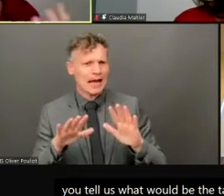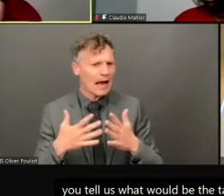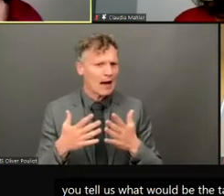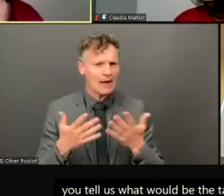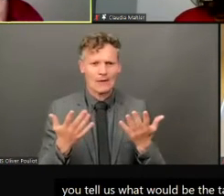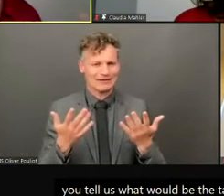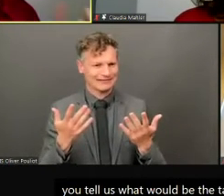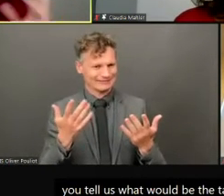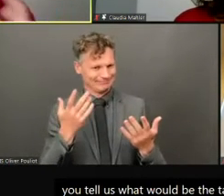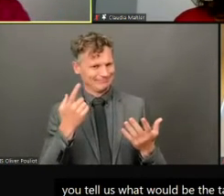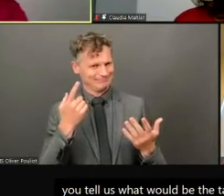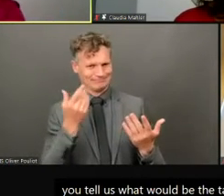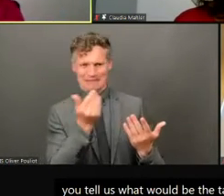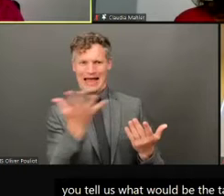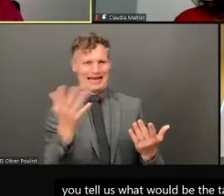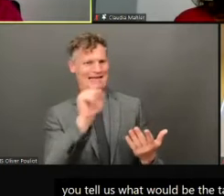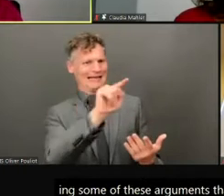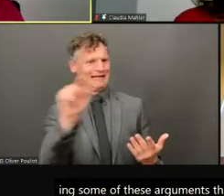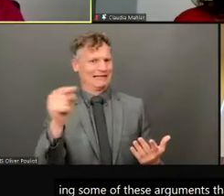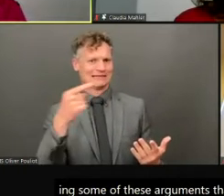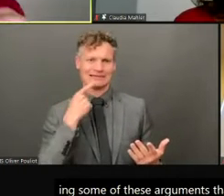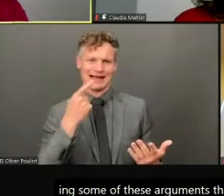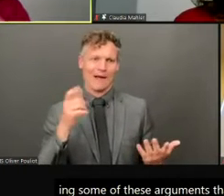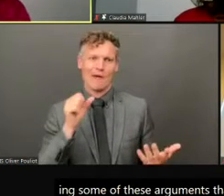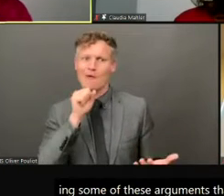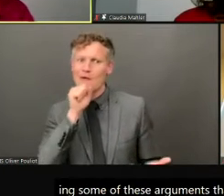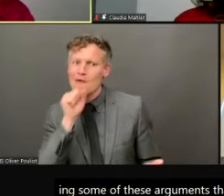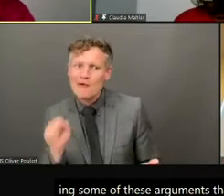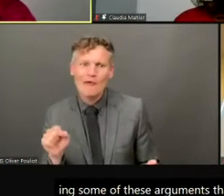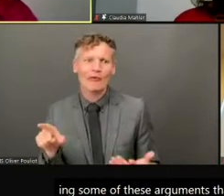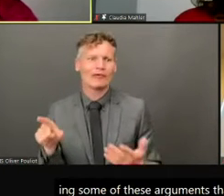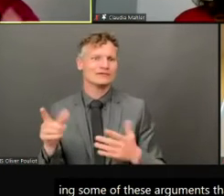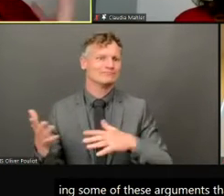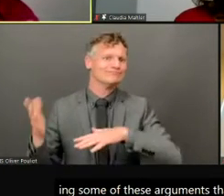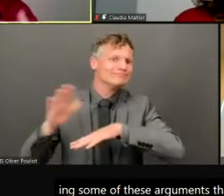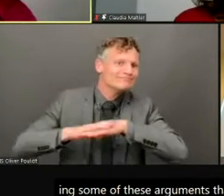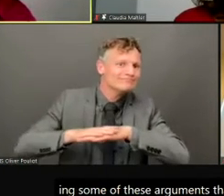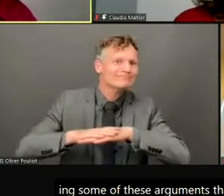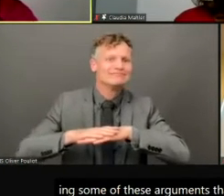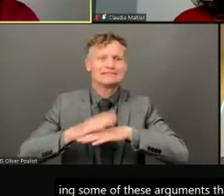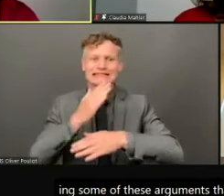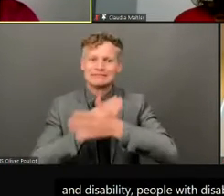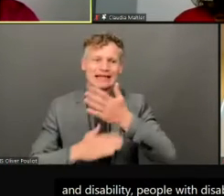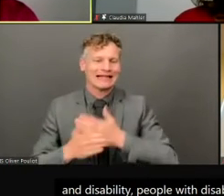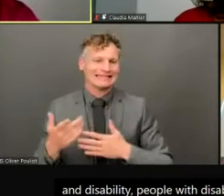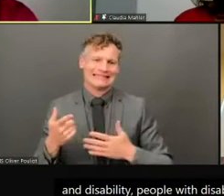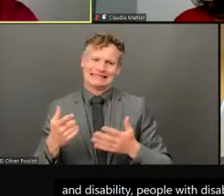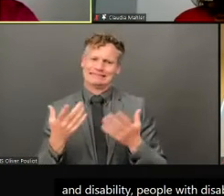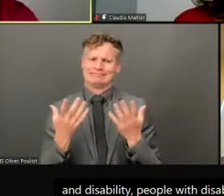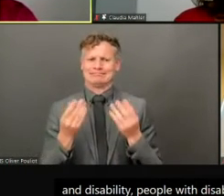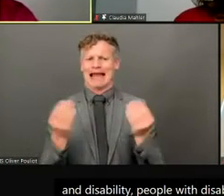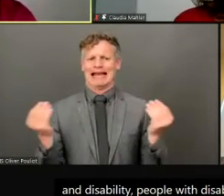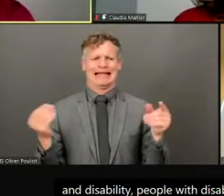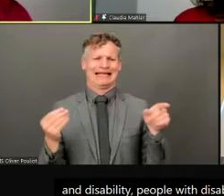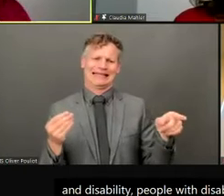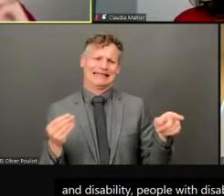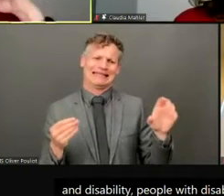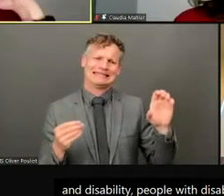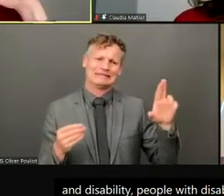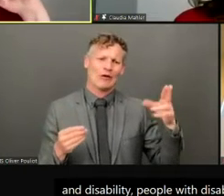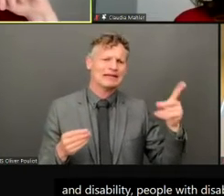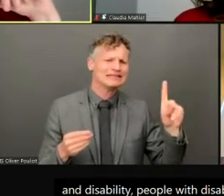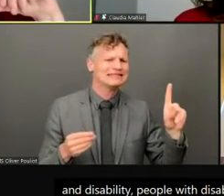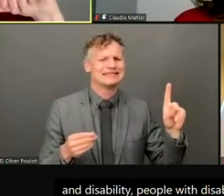about older persons and people with disabilities overlapping too much and the CRPD being an inadequate framework?